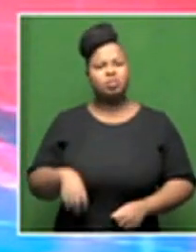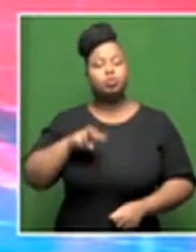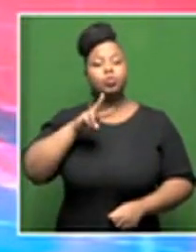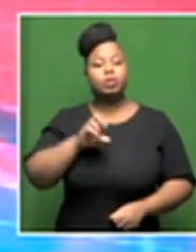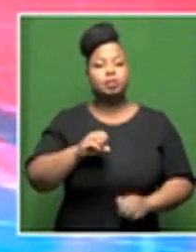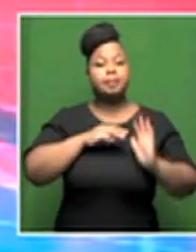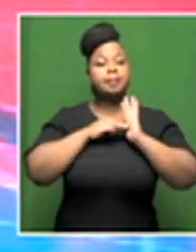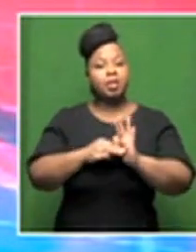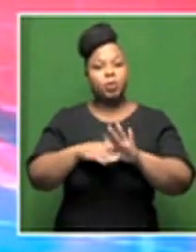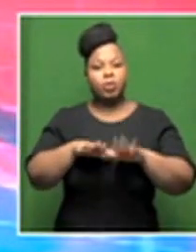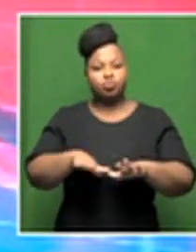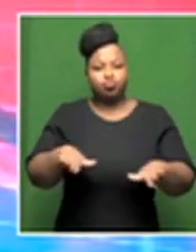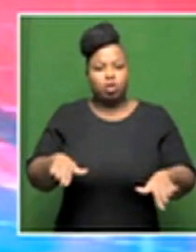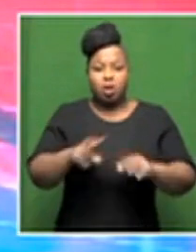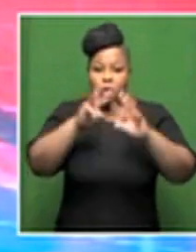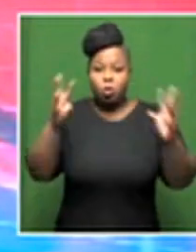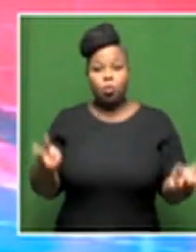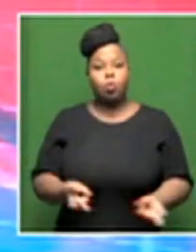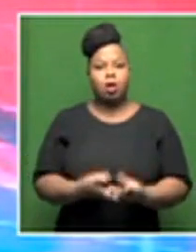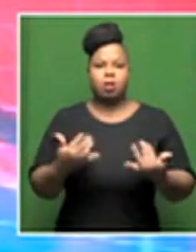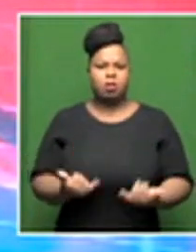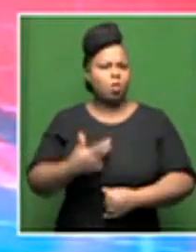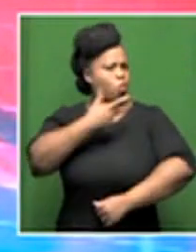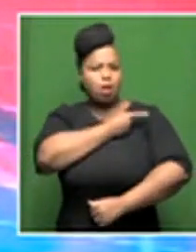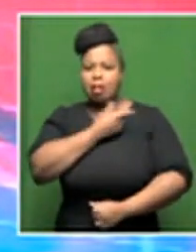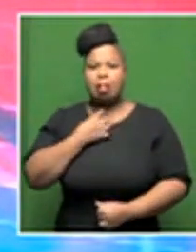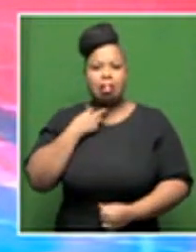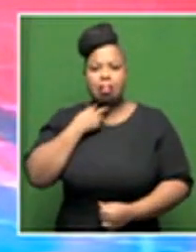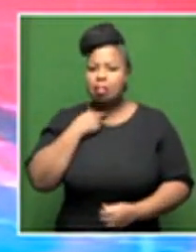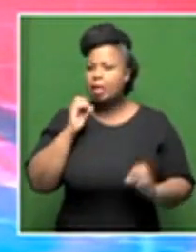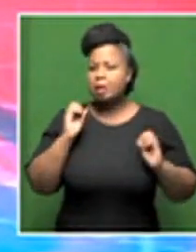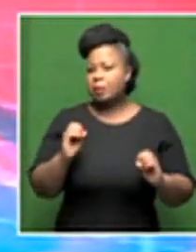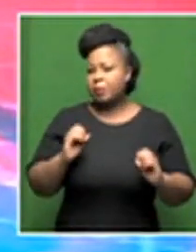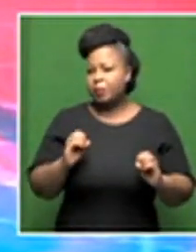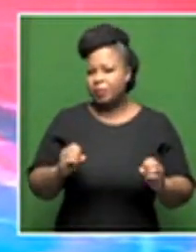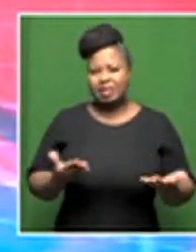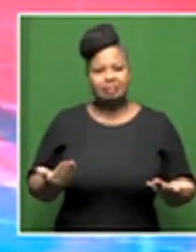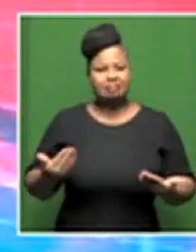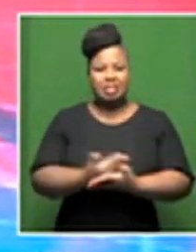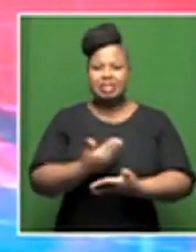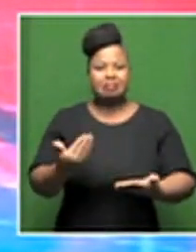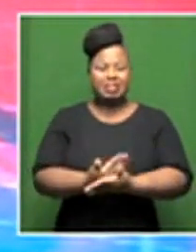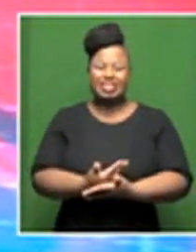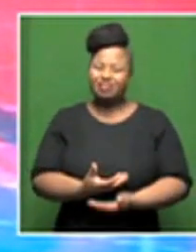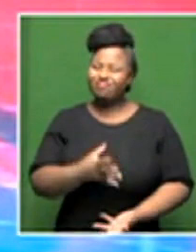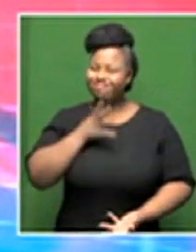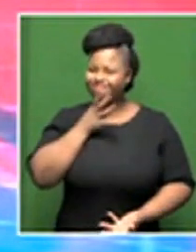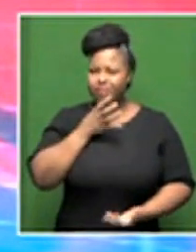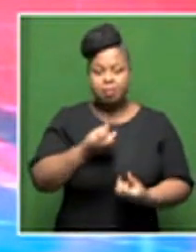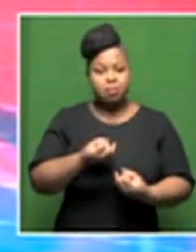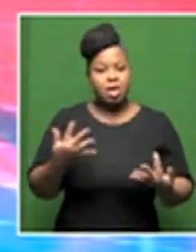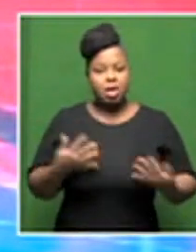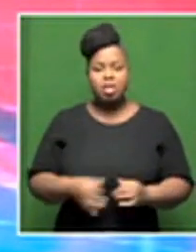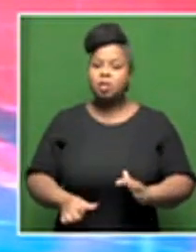nearly 20 million children in the world today who are not getting the vaccines they need, and many miss out